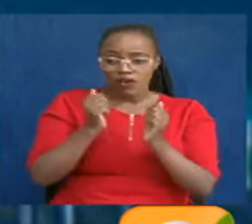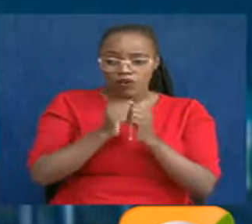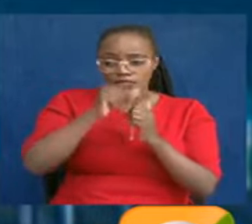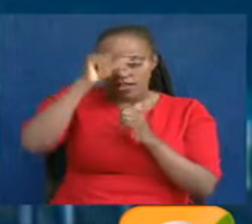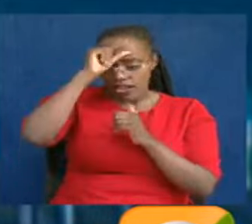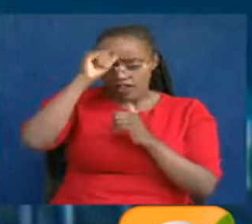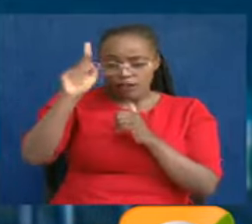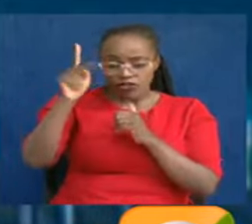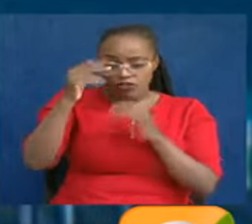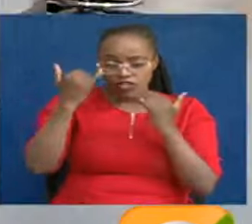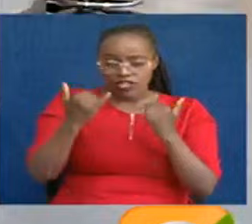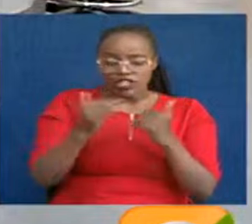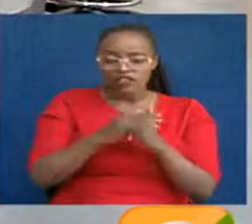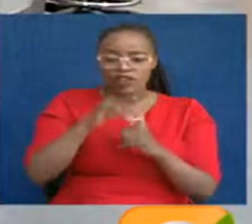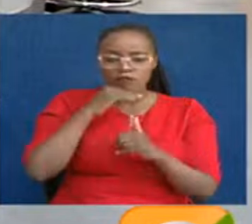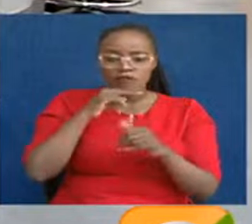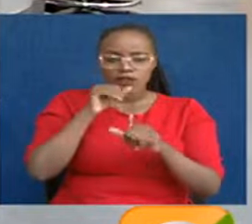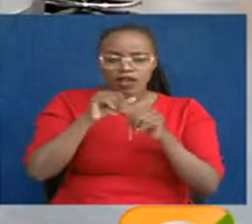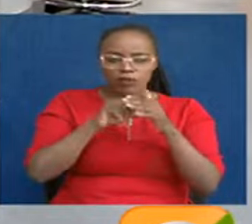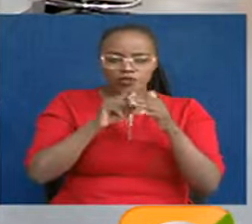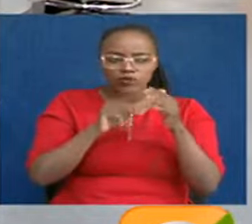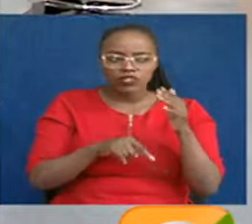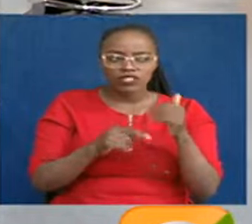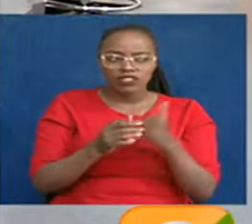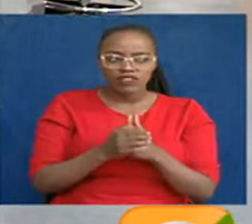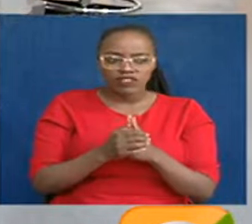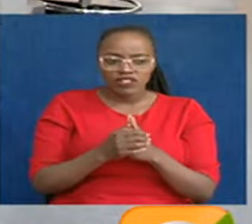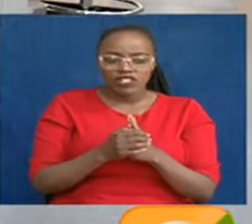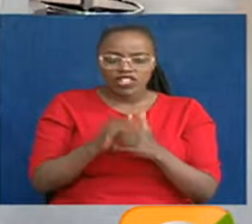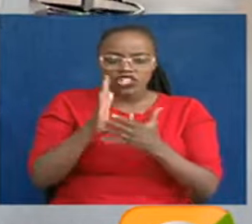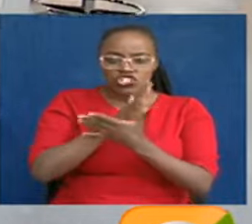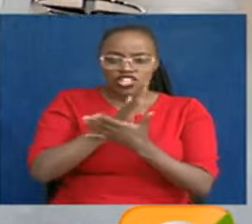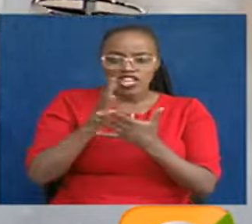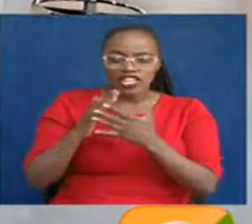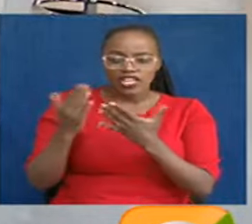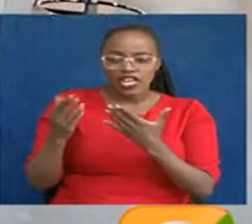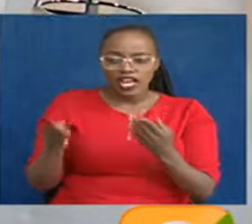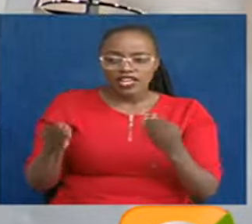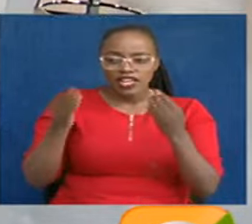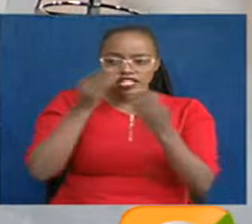technology. Yeah, and you've mentioned something about, you know, sort of sharing an exchange